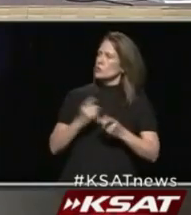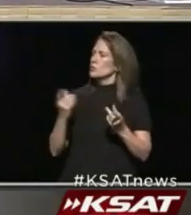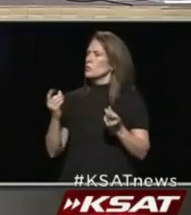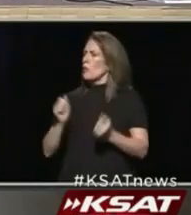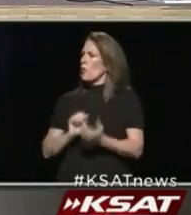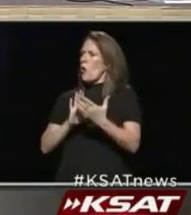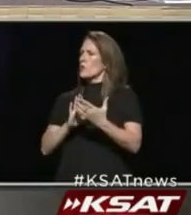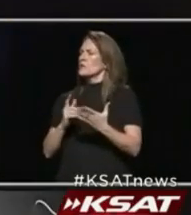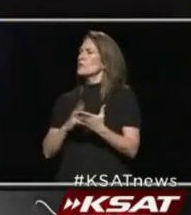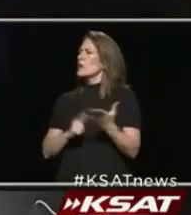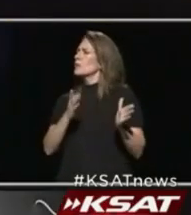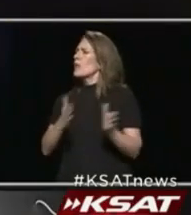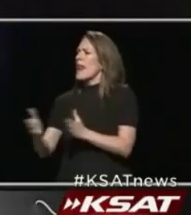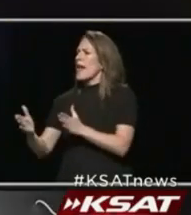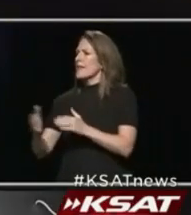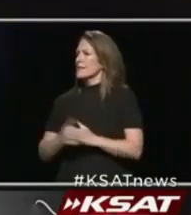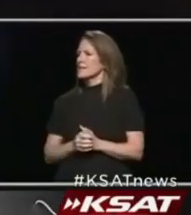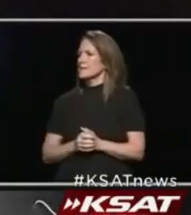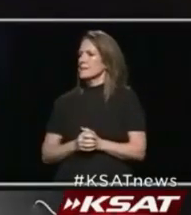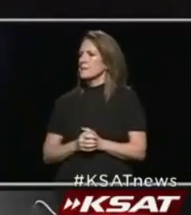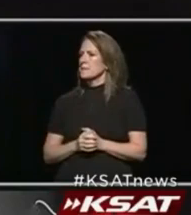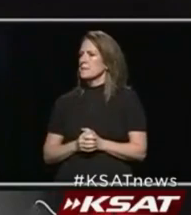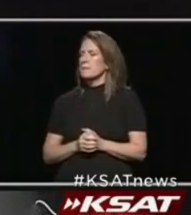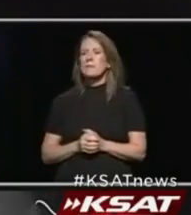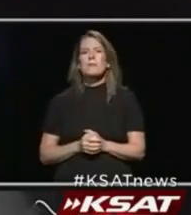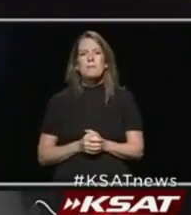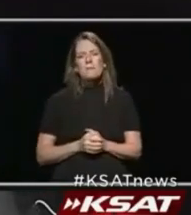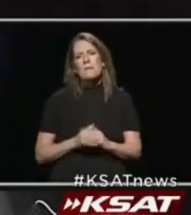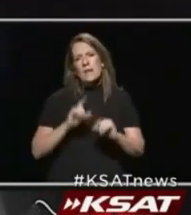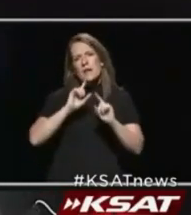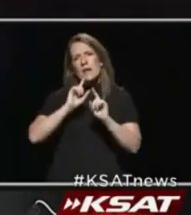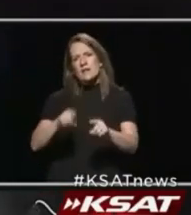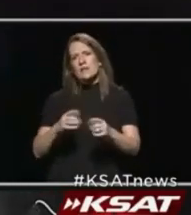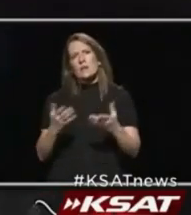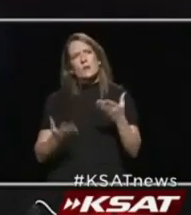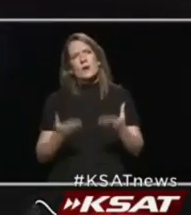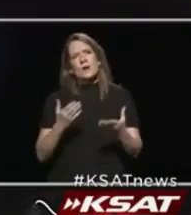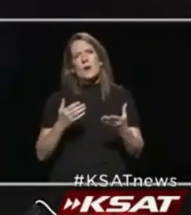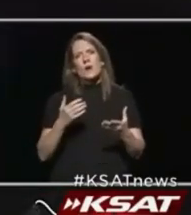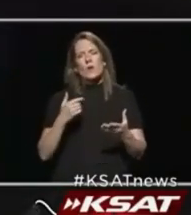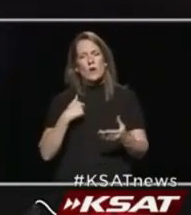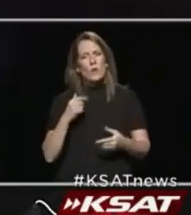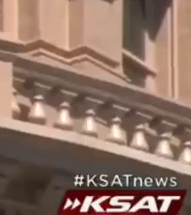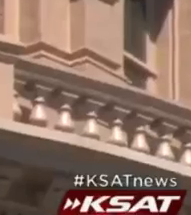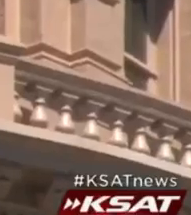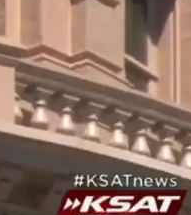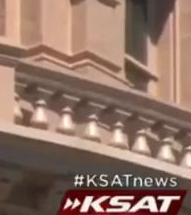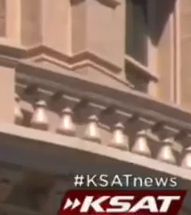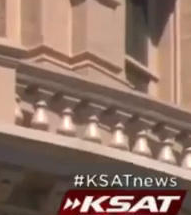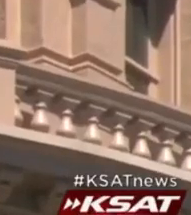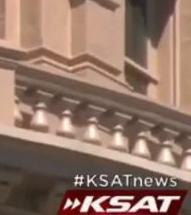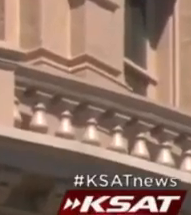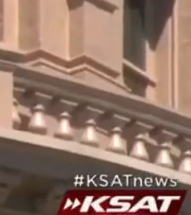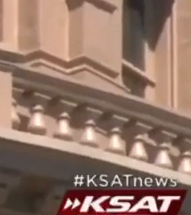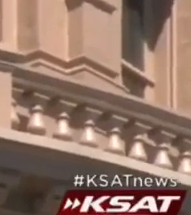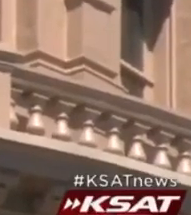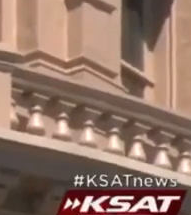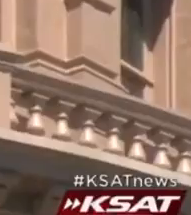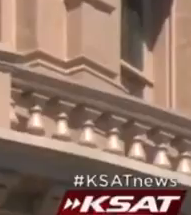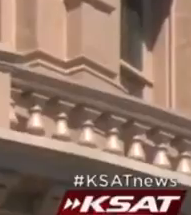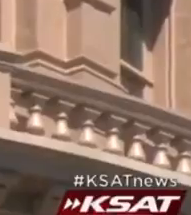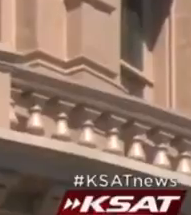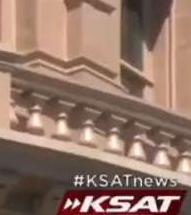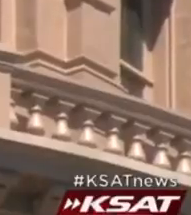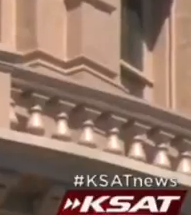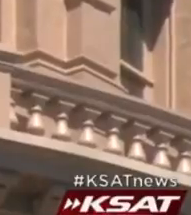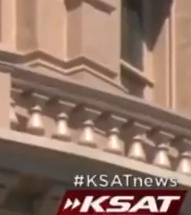are cautious about what we may hear tomorrow. Mayor Ron Nirenberg says the city and county are waiting to hear how